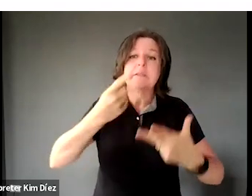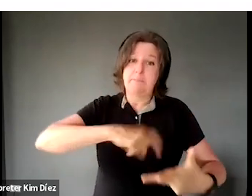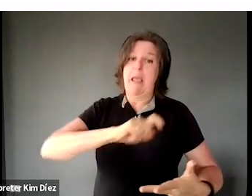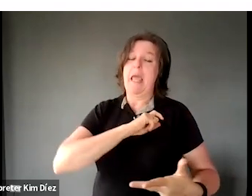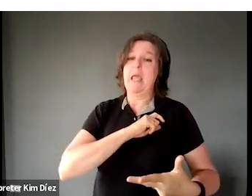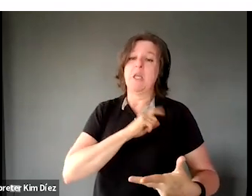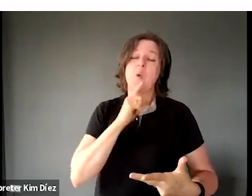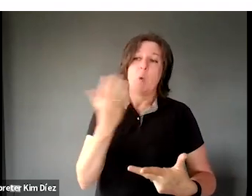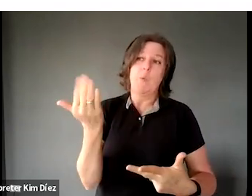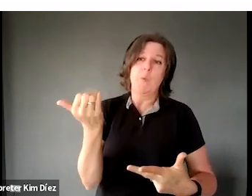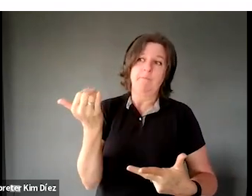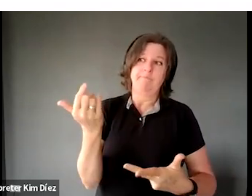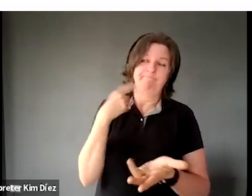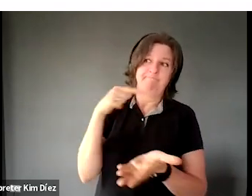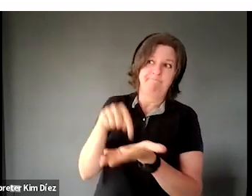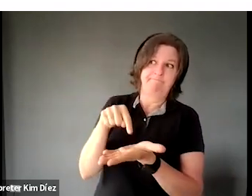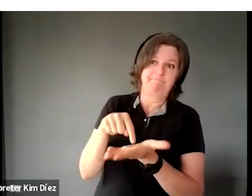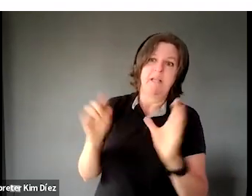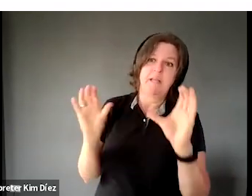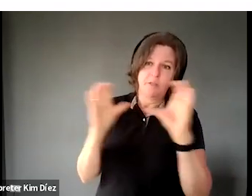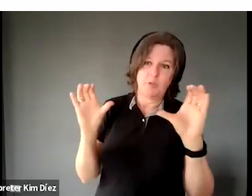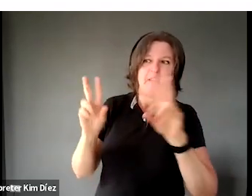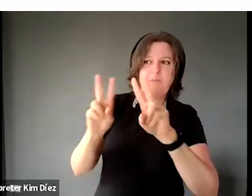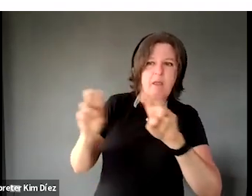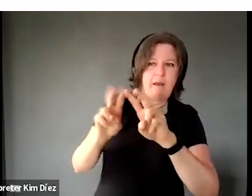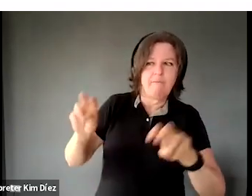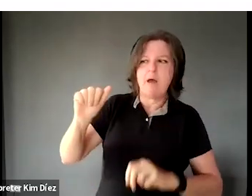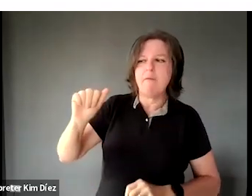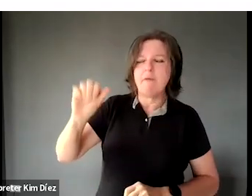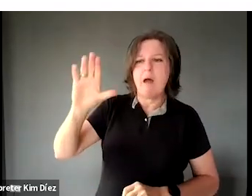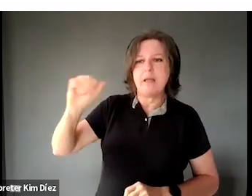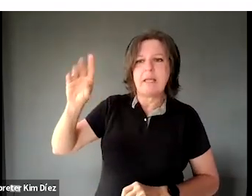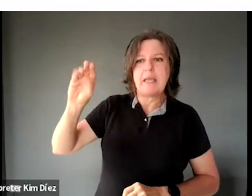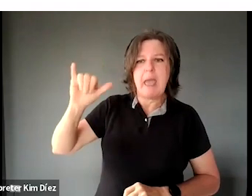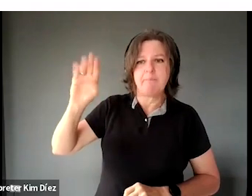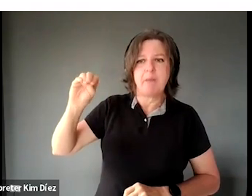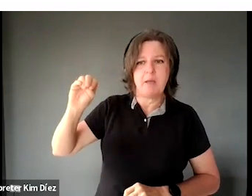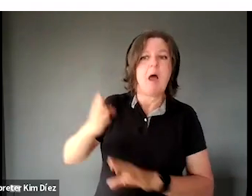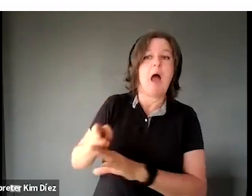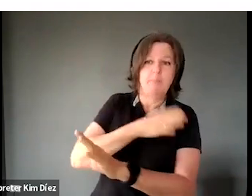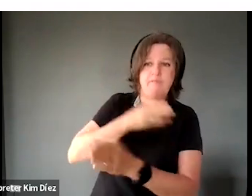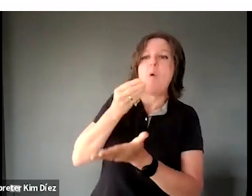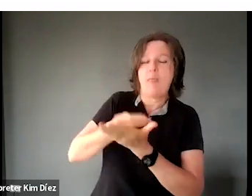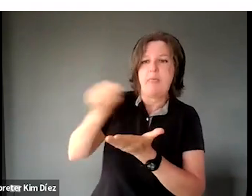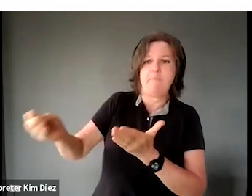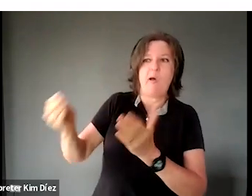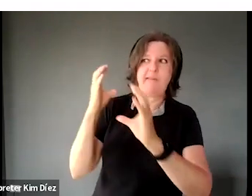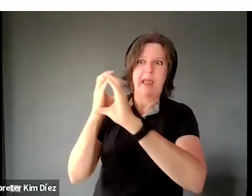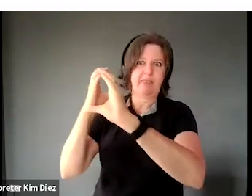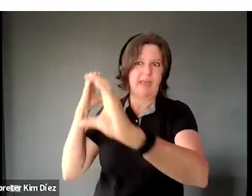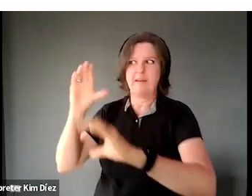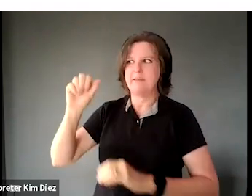some buyers from Germany, France, and Spain, which requested and required a